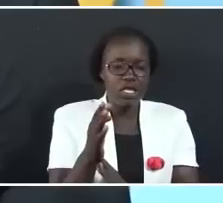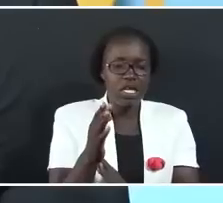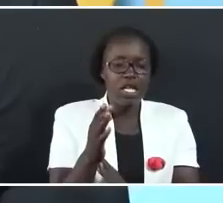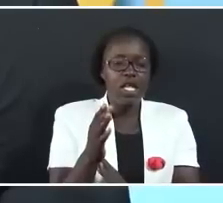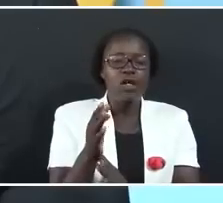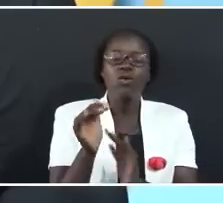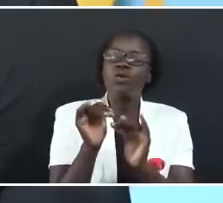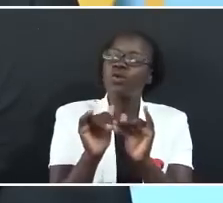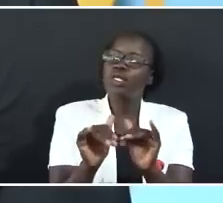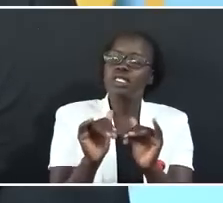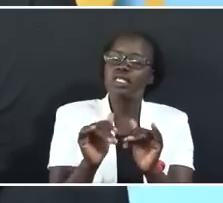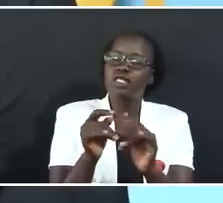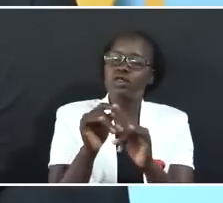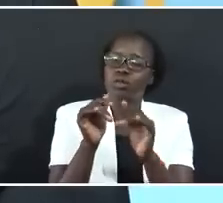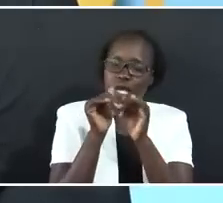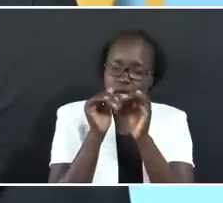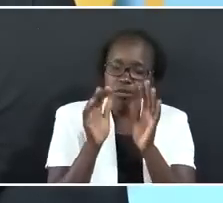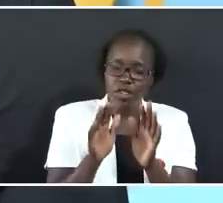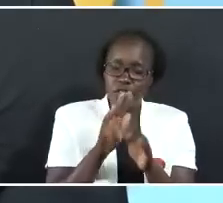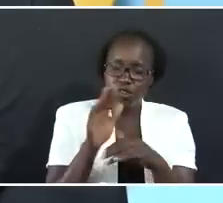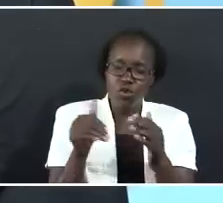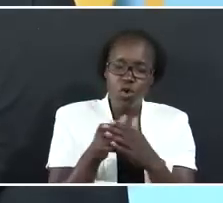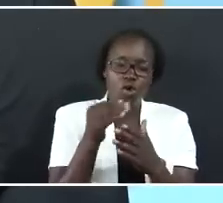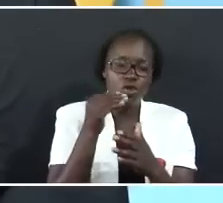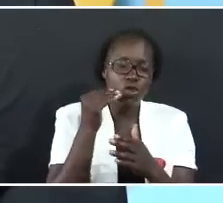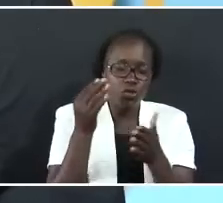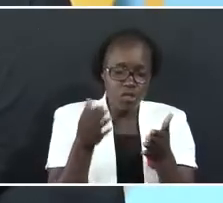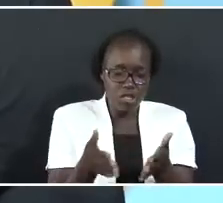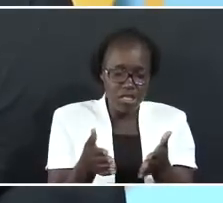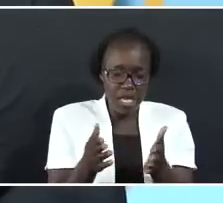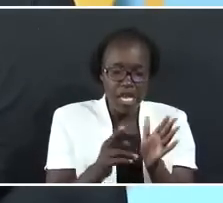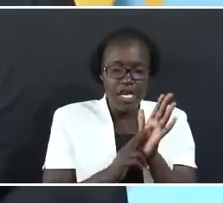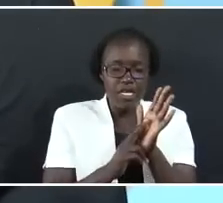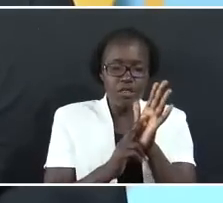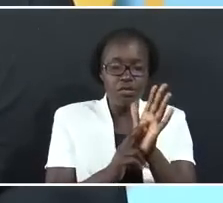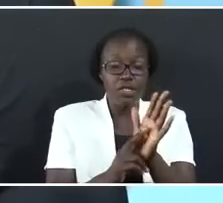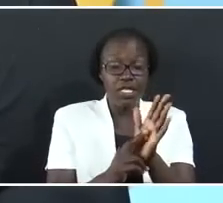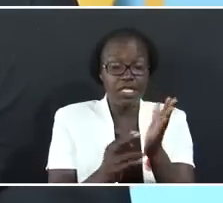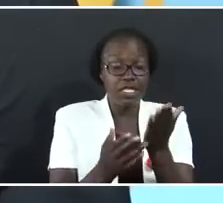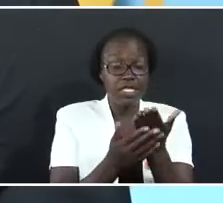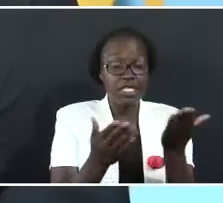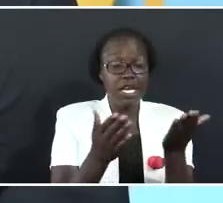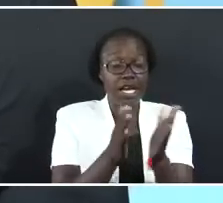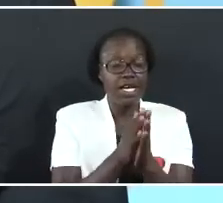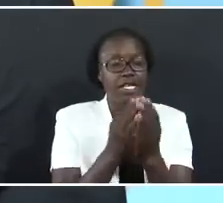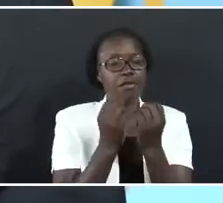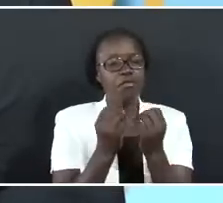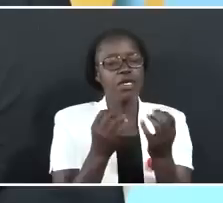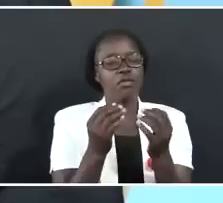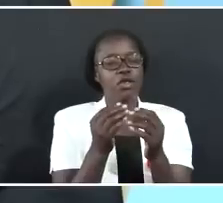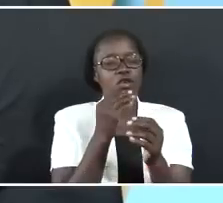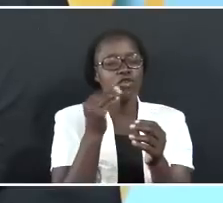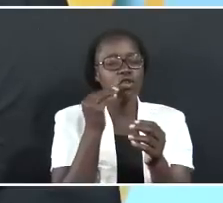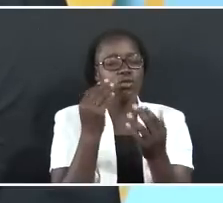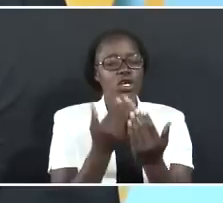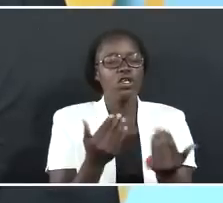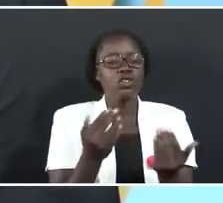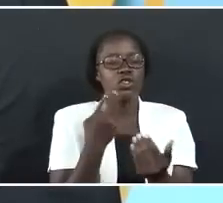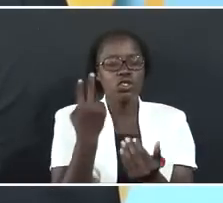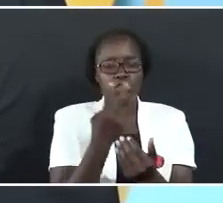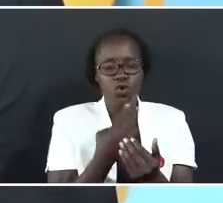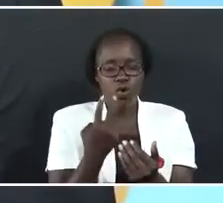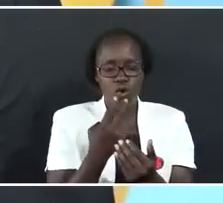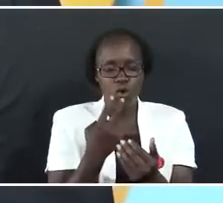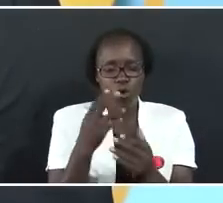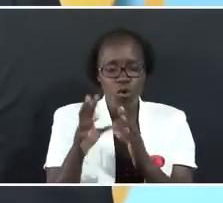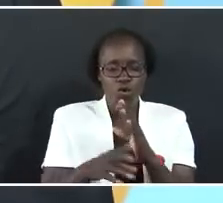will remain to be a blessing to all the homes here represented, and many of the homes of your children who